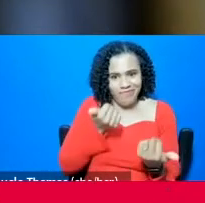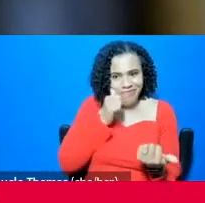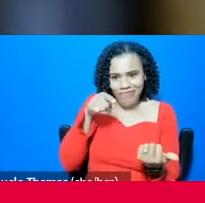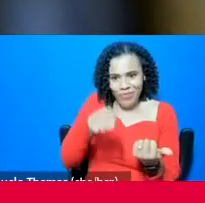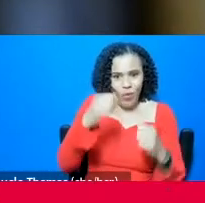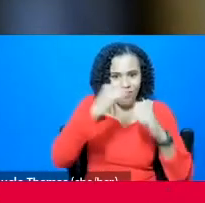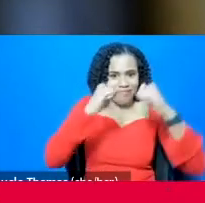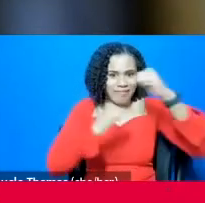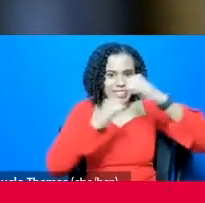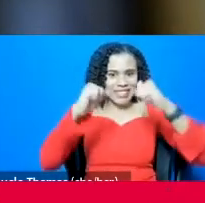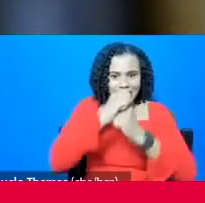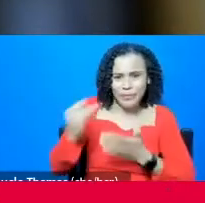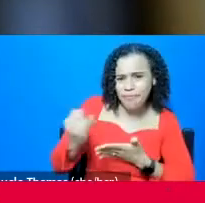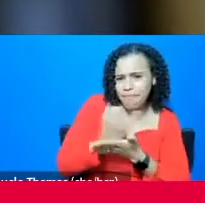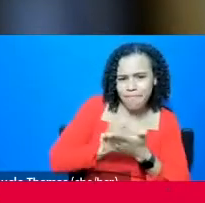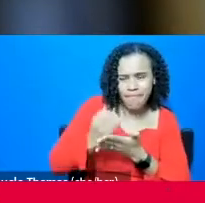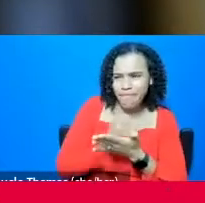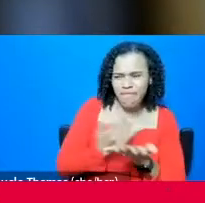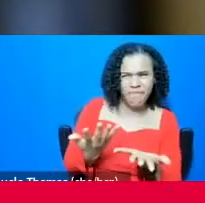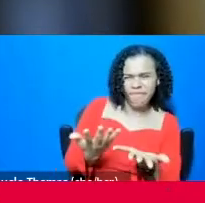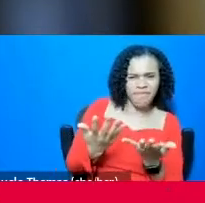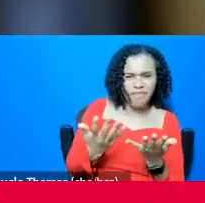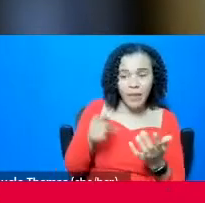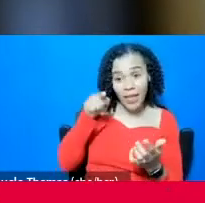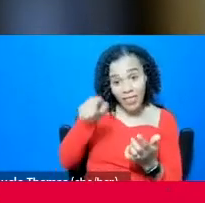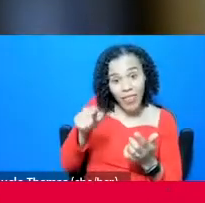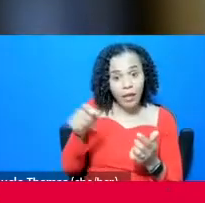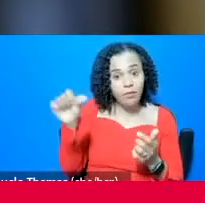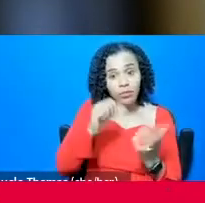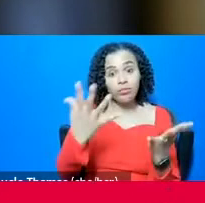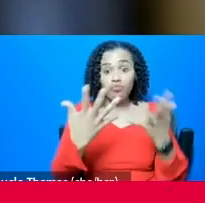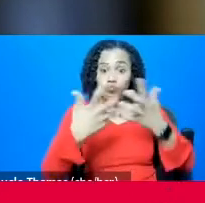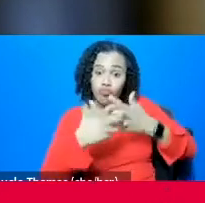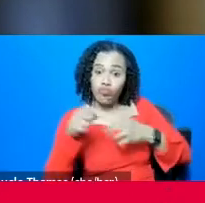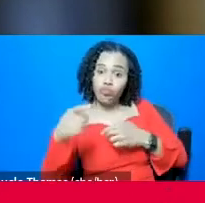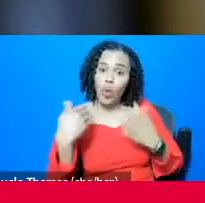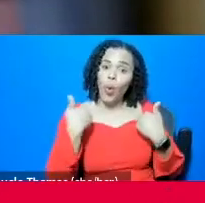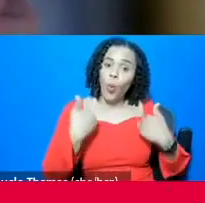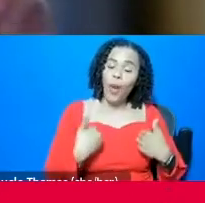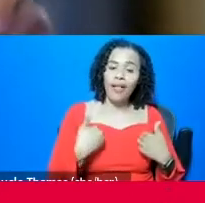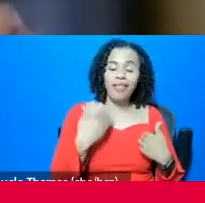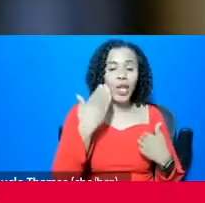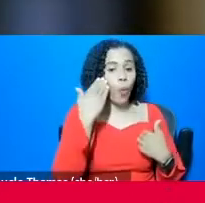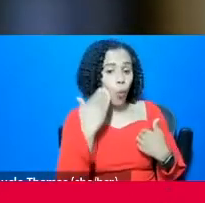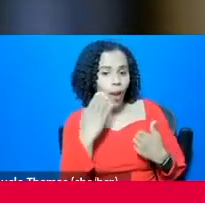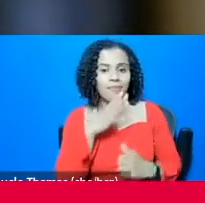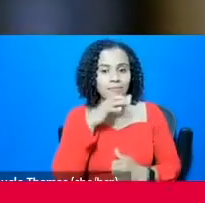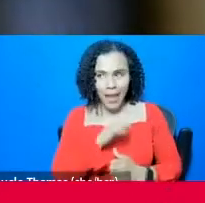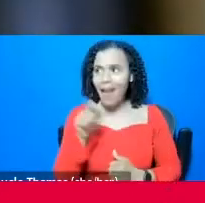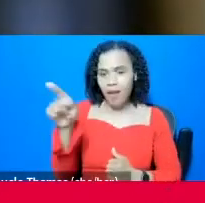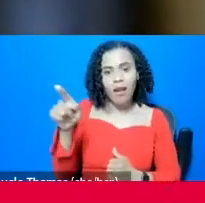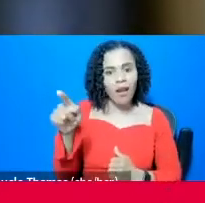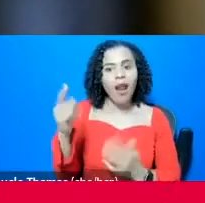not work because it was designed for wealthy white men to get education